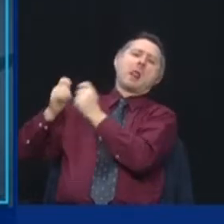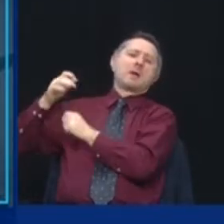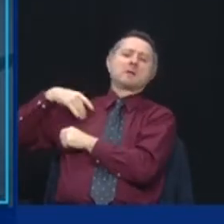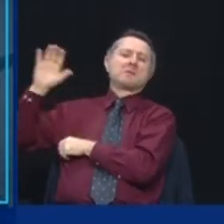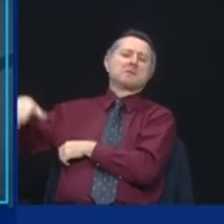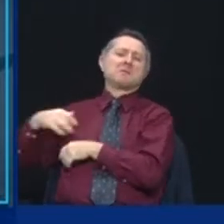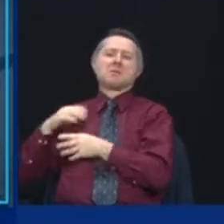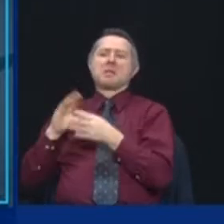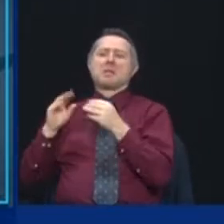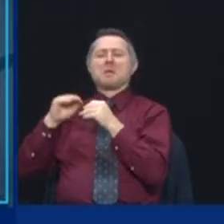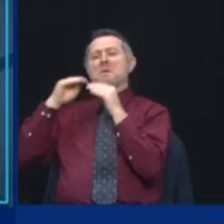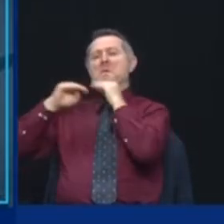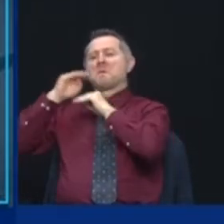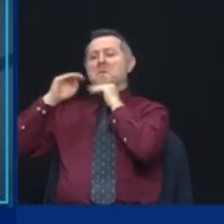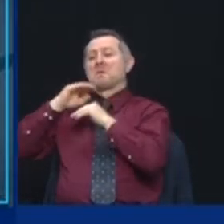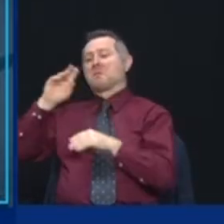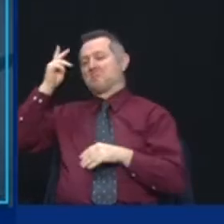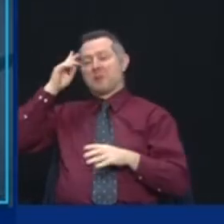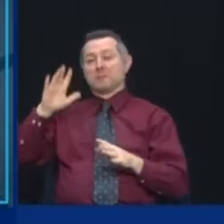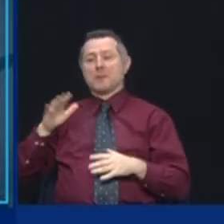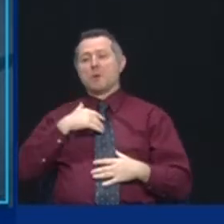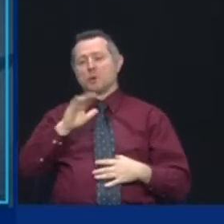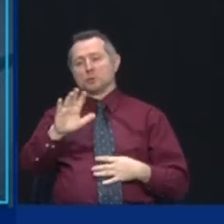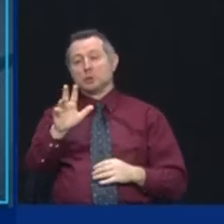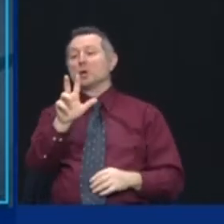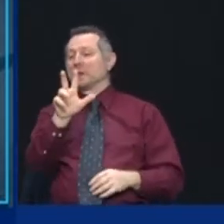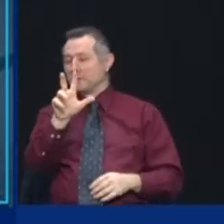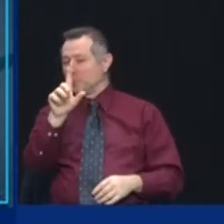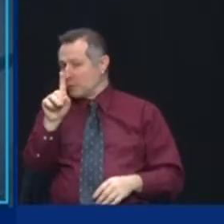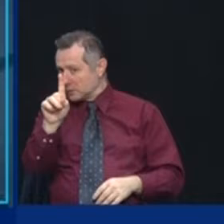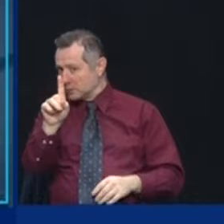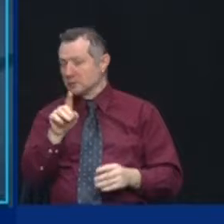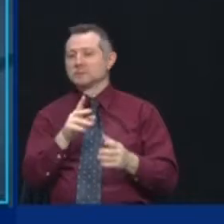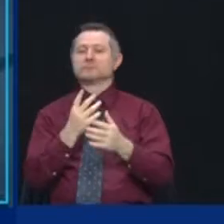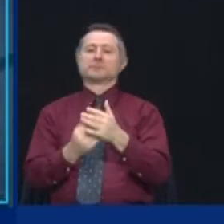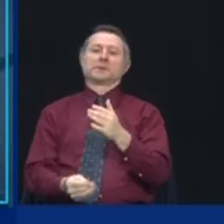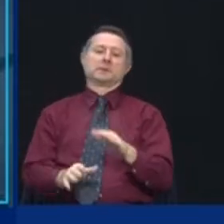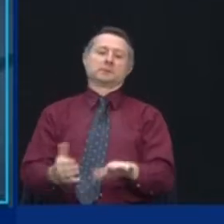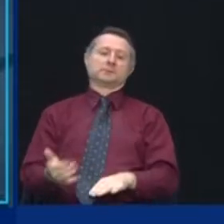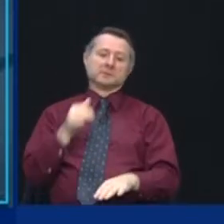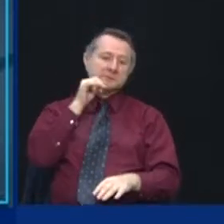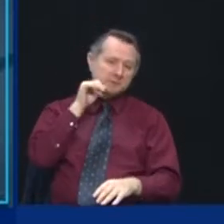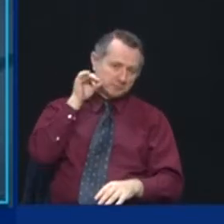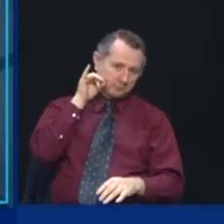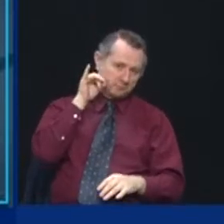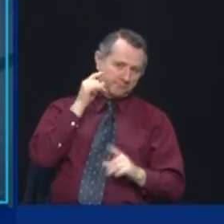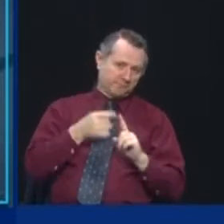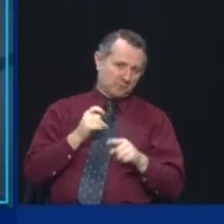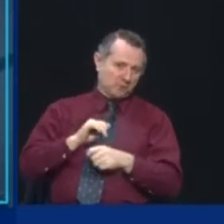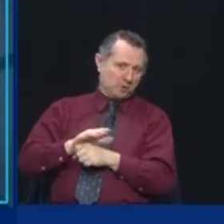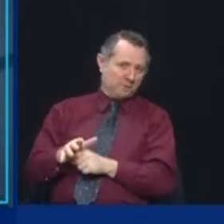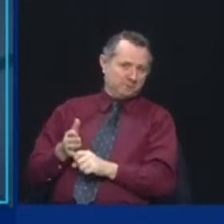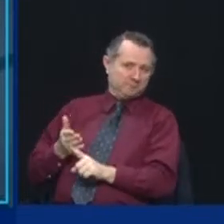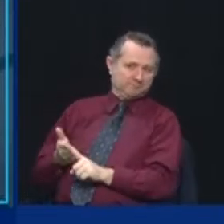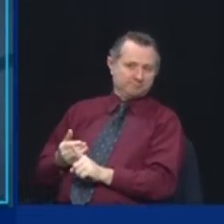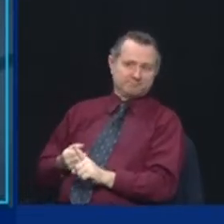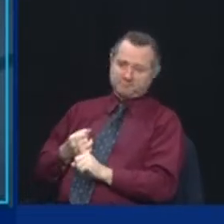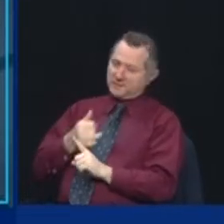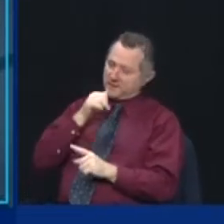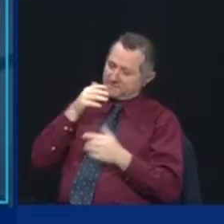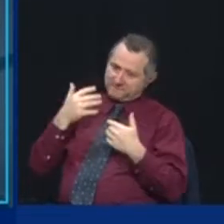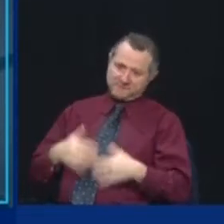31 people died yesterday. So it's not over. 31 people died because of